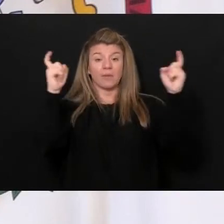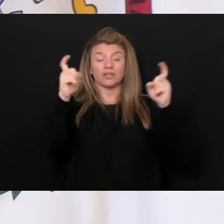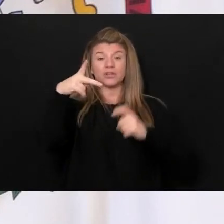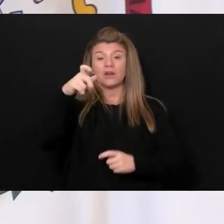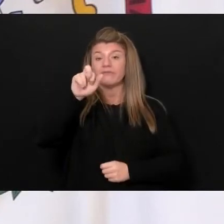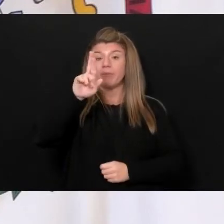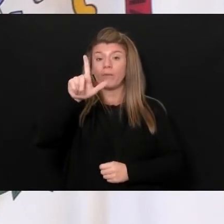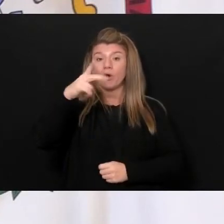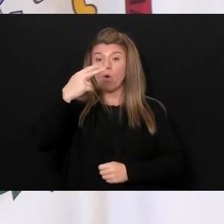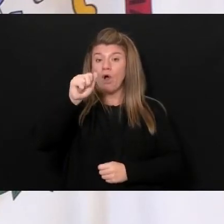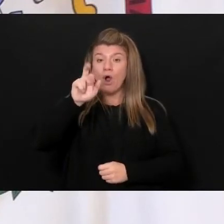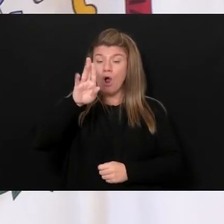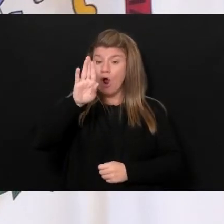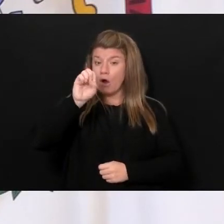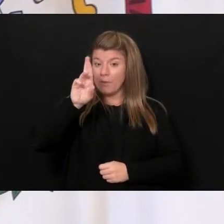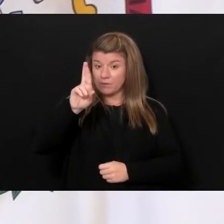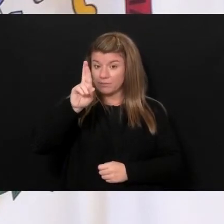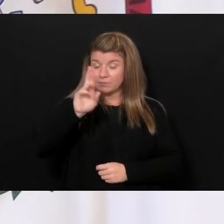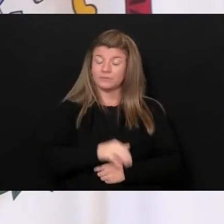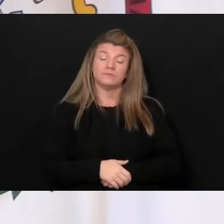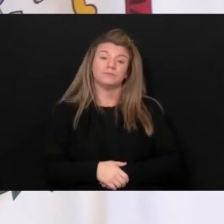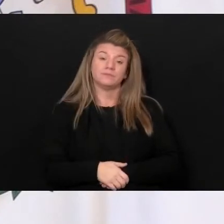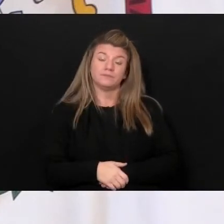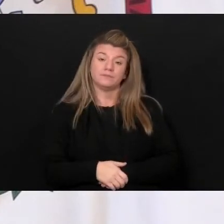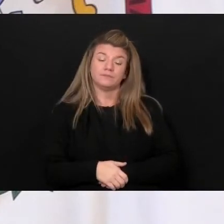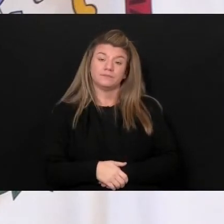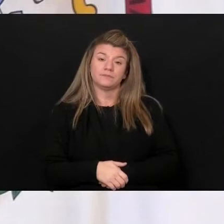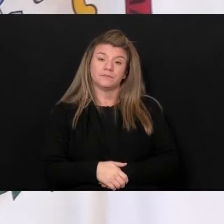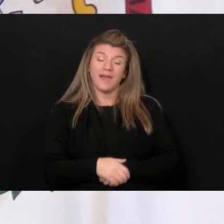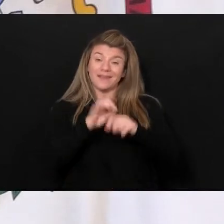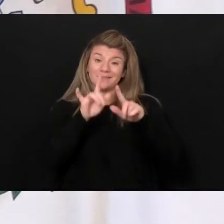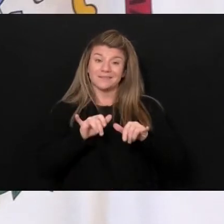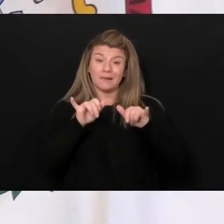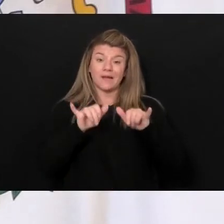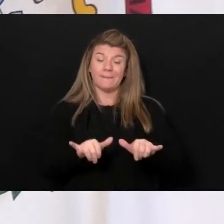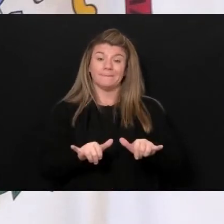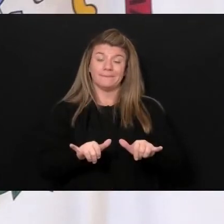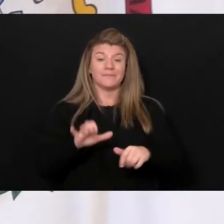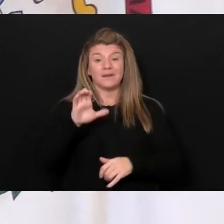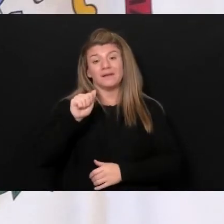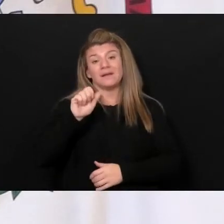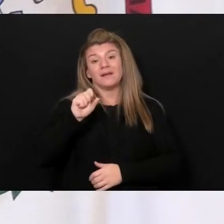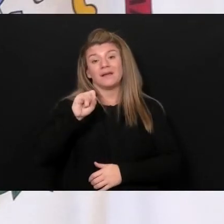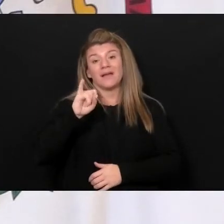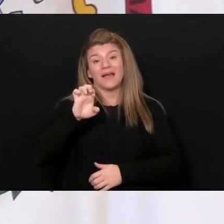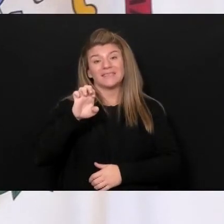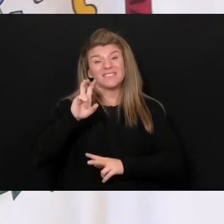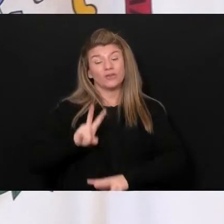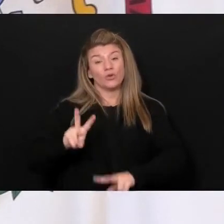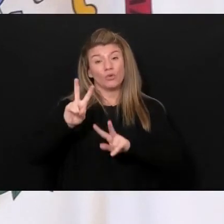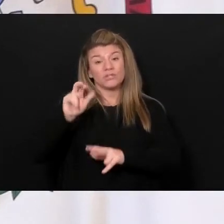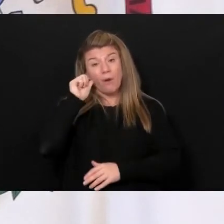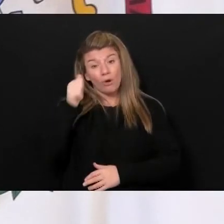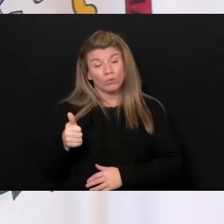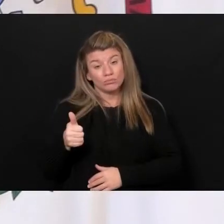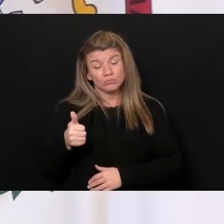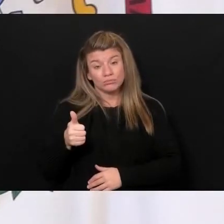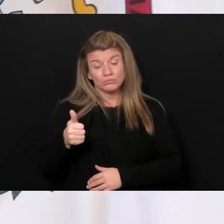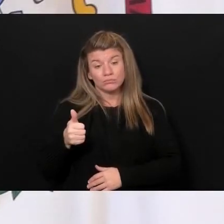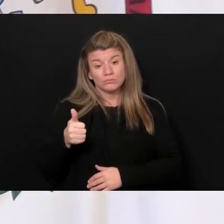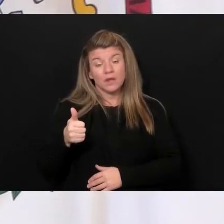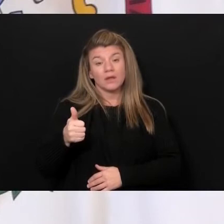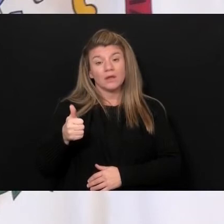Harbor. And at the same time, Cassie's funeral is tomorrow.